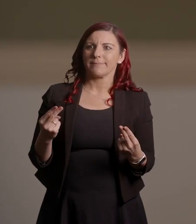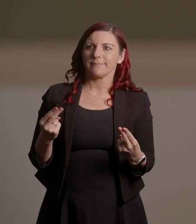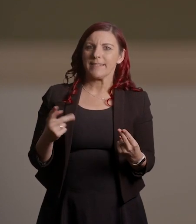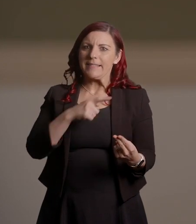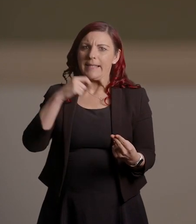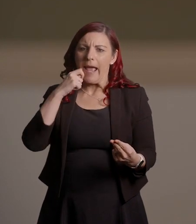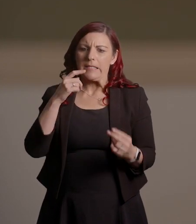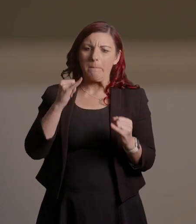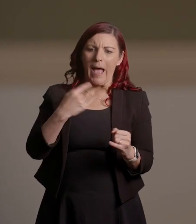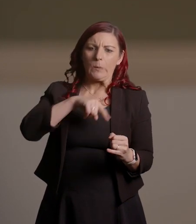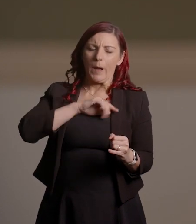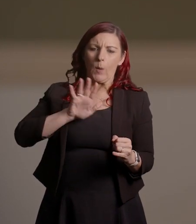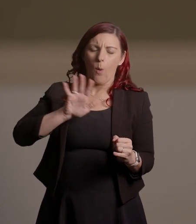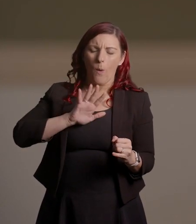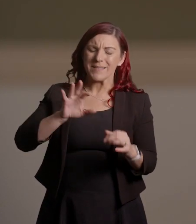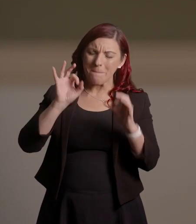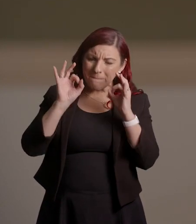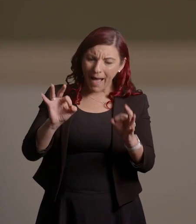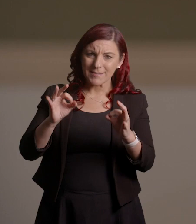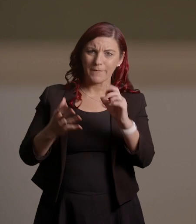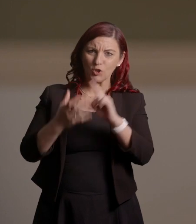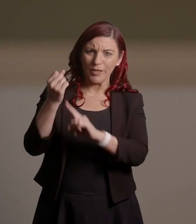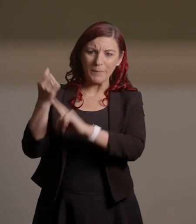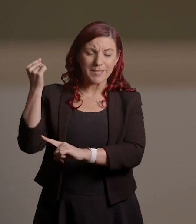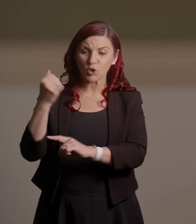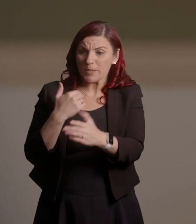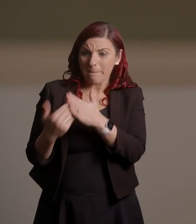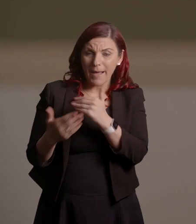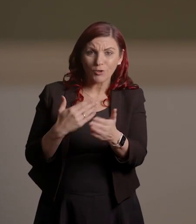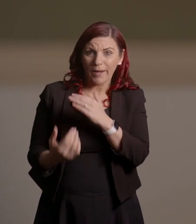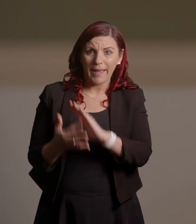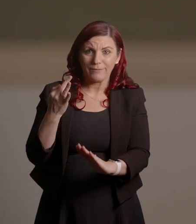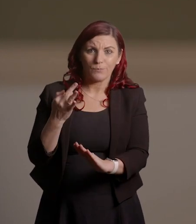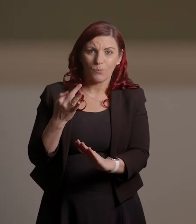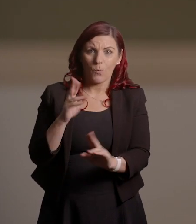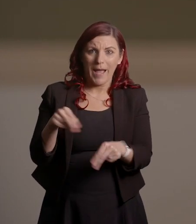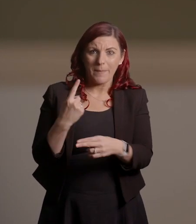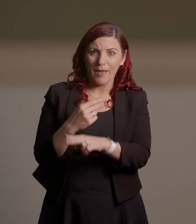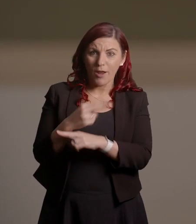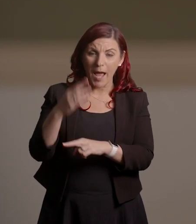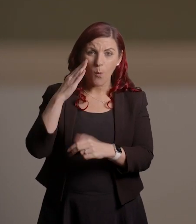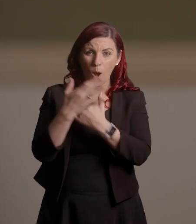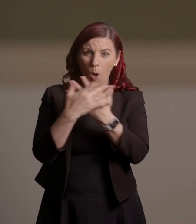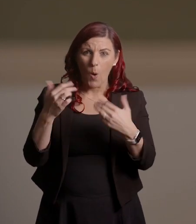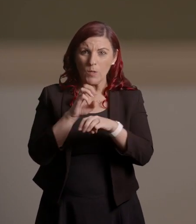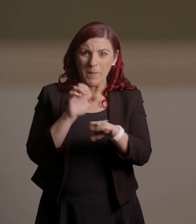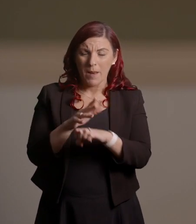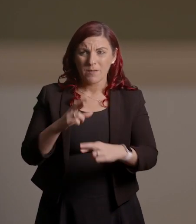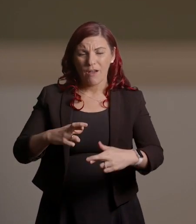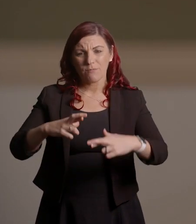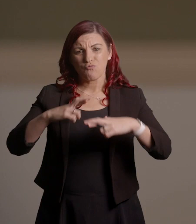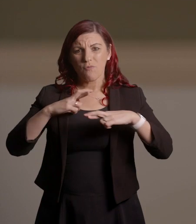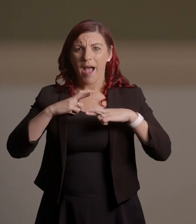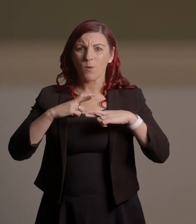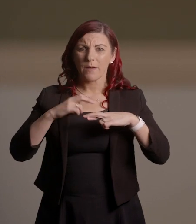from either. It is a massive achievement, and I know many fans in the last 2 days have just been